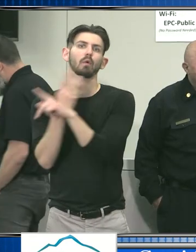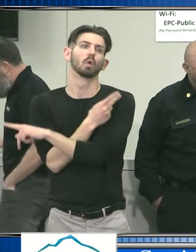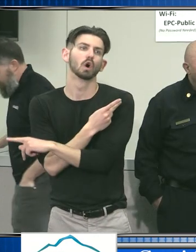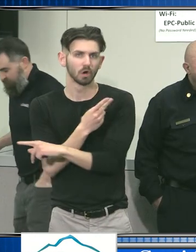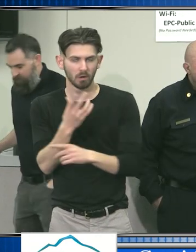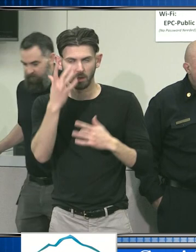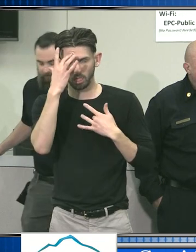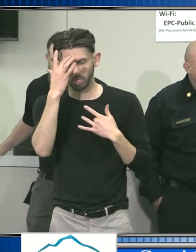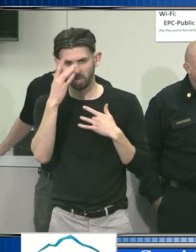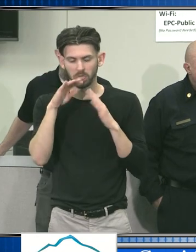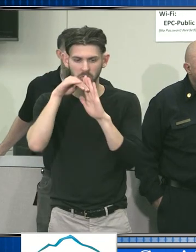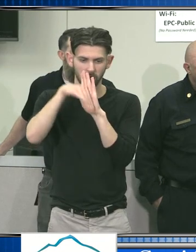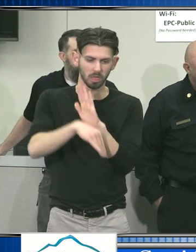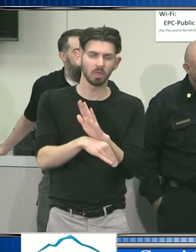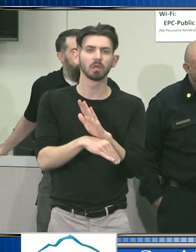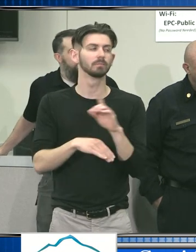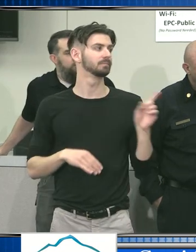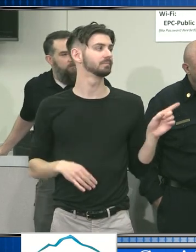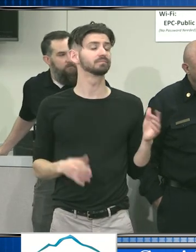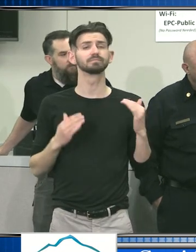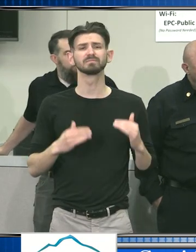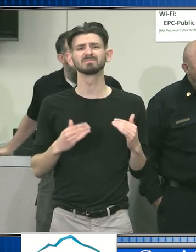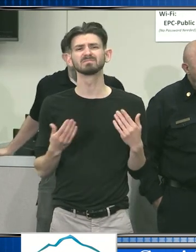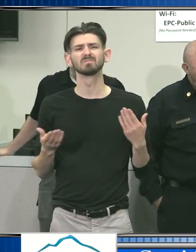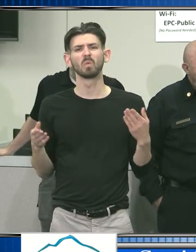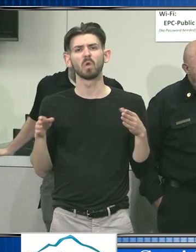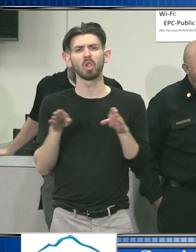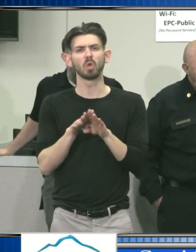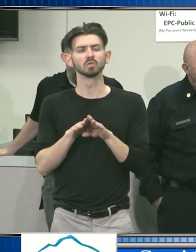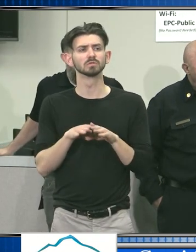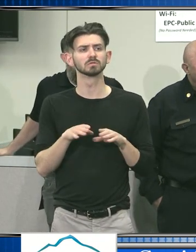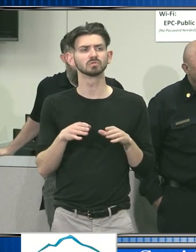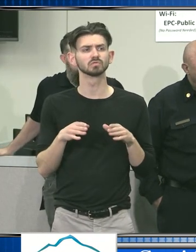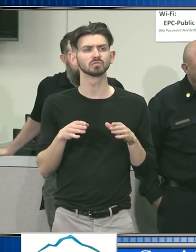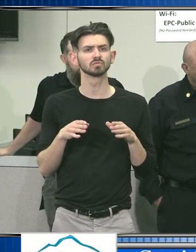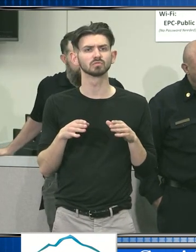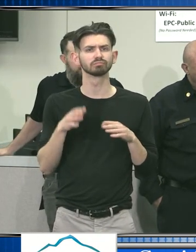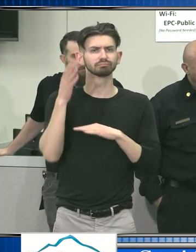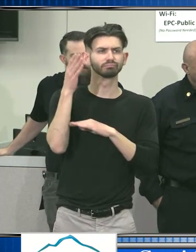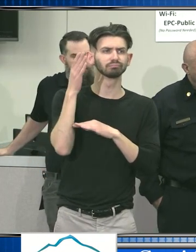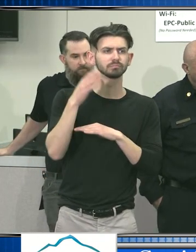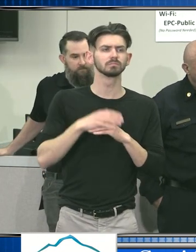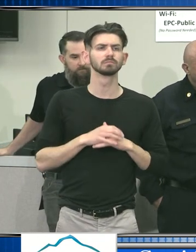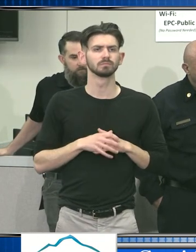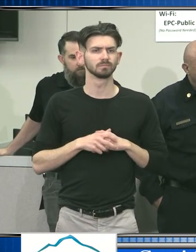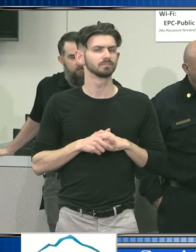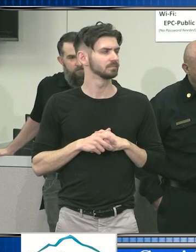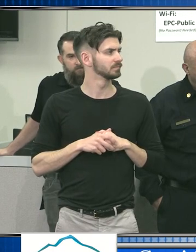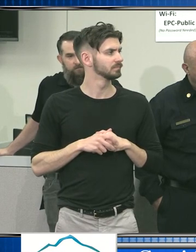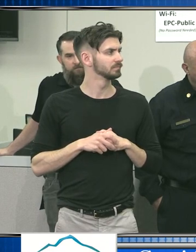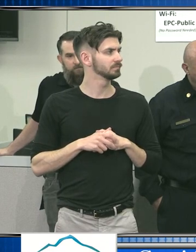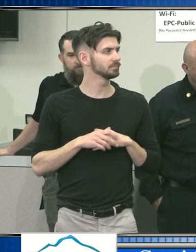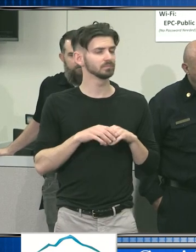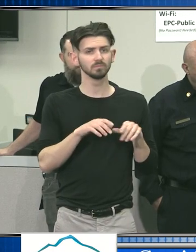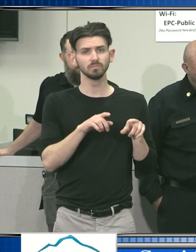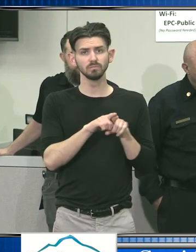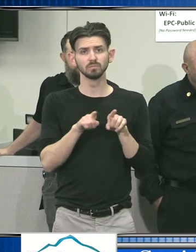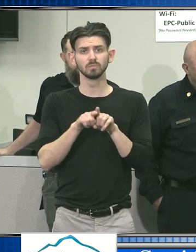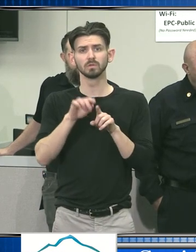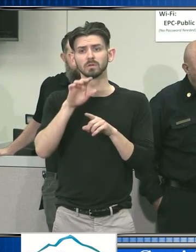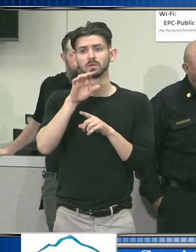All right, with that, we'll close. I would just remind members of the public, if you have questions, you can call the call center at